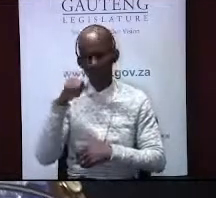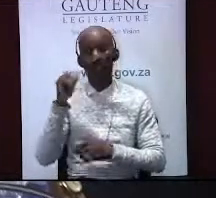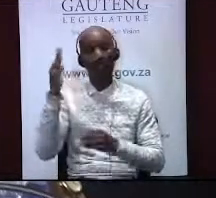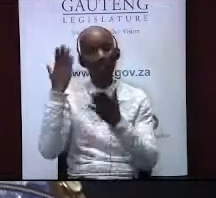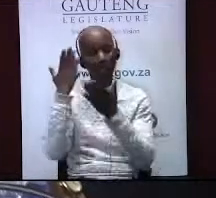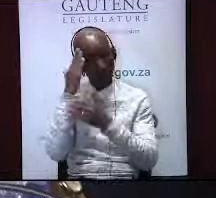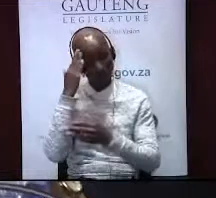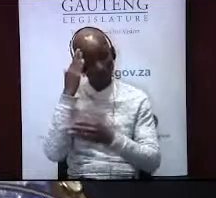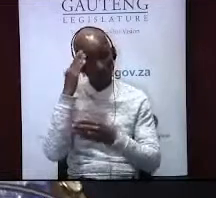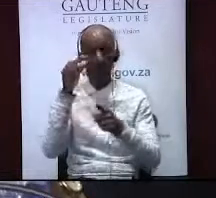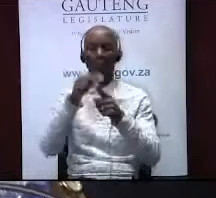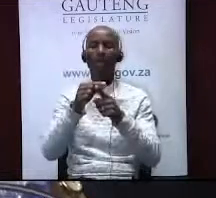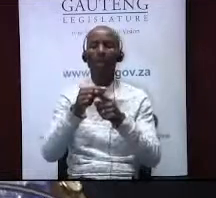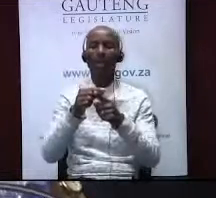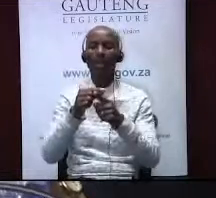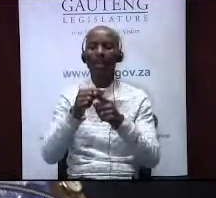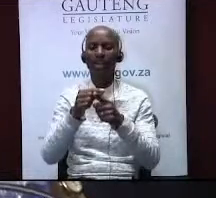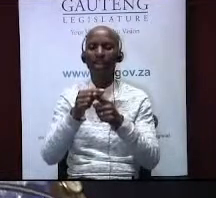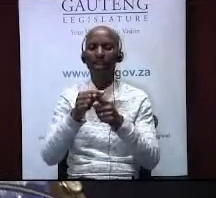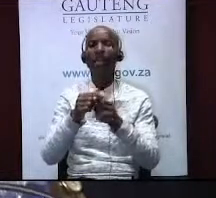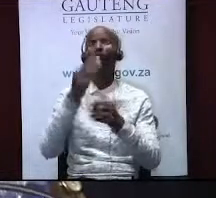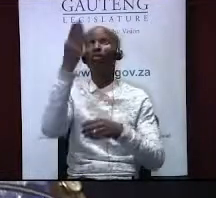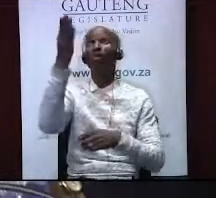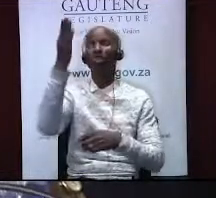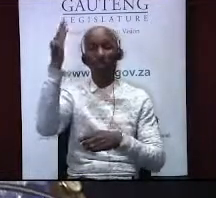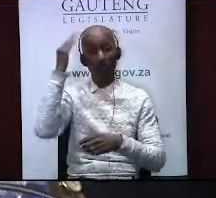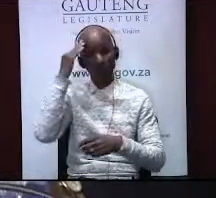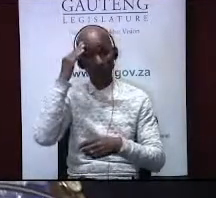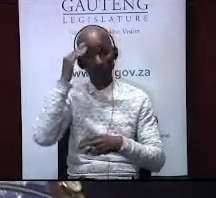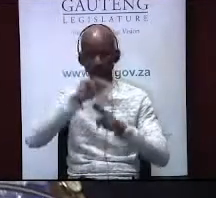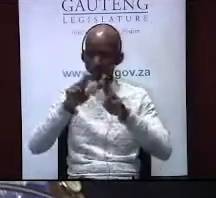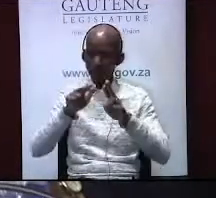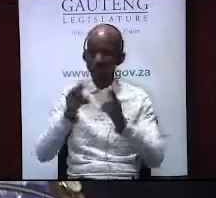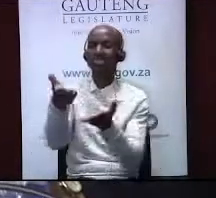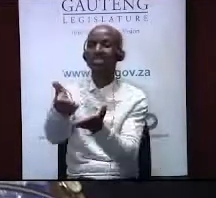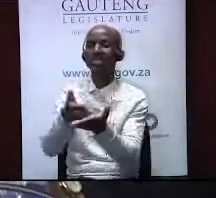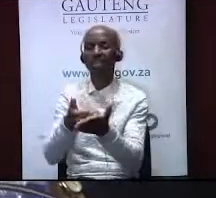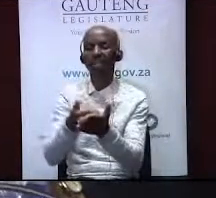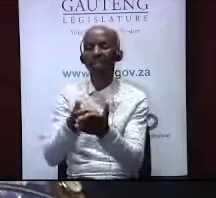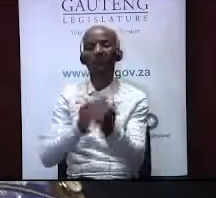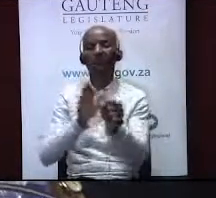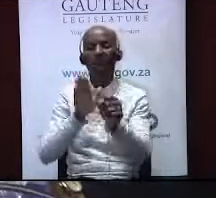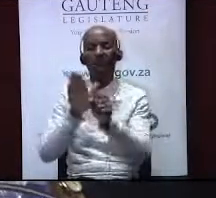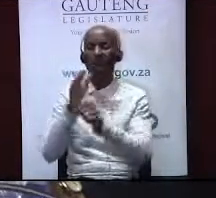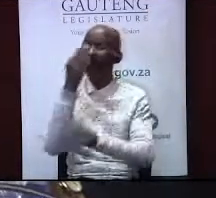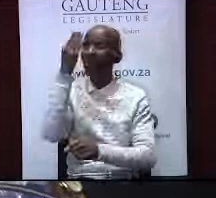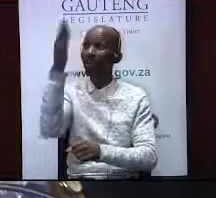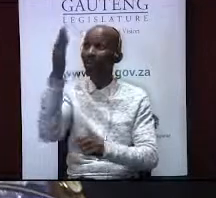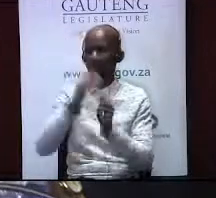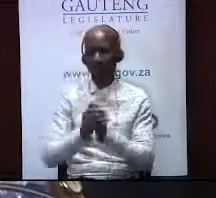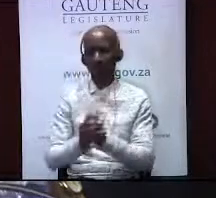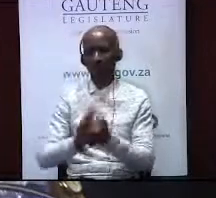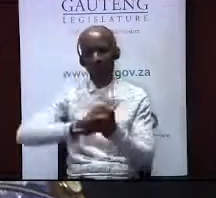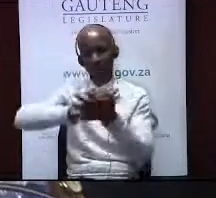of God. Know that you are not serving a God of